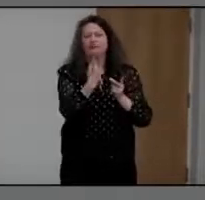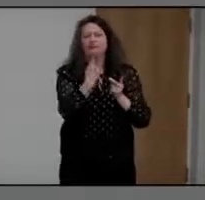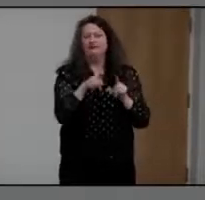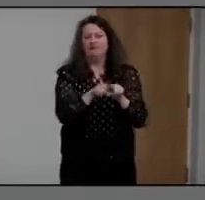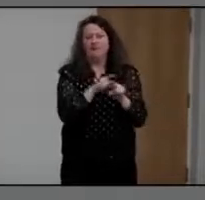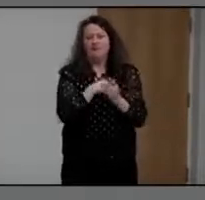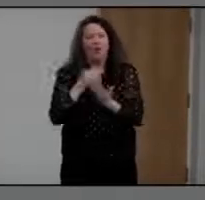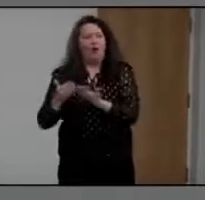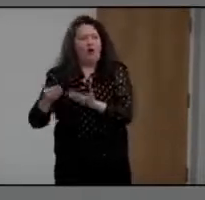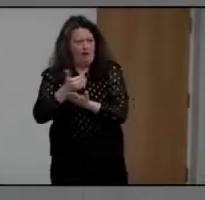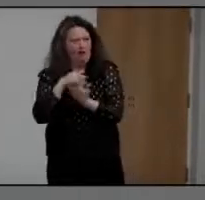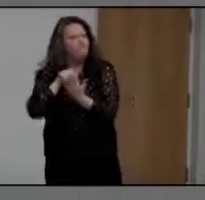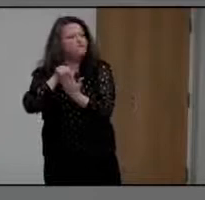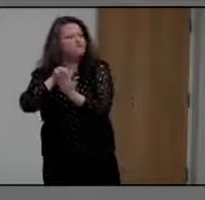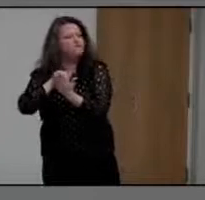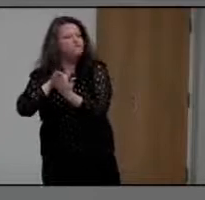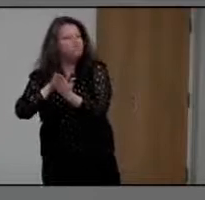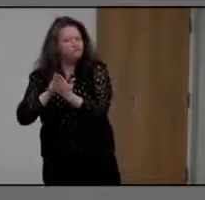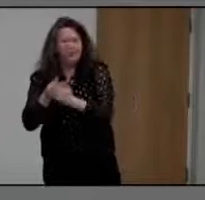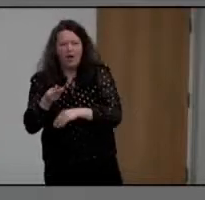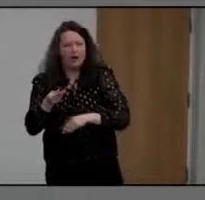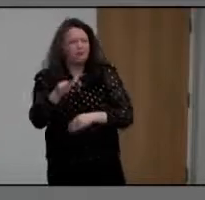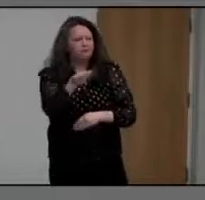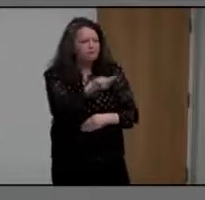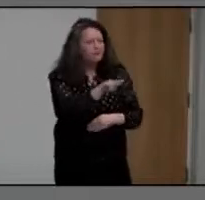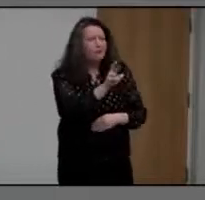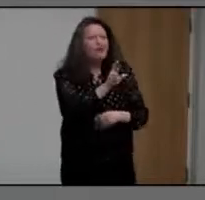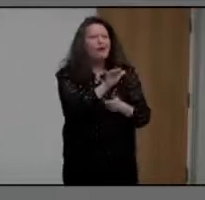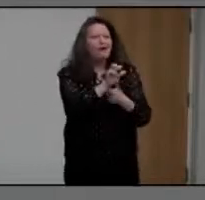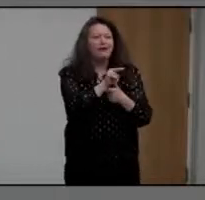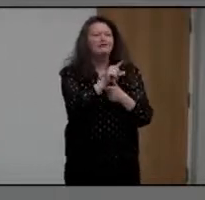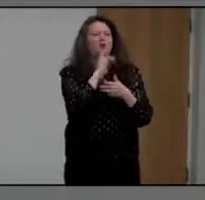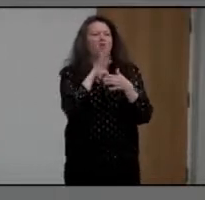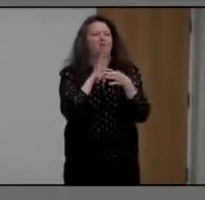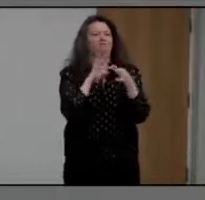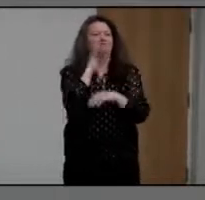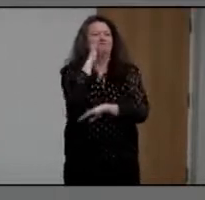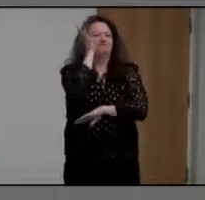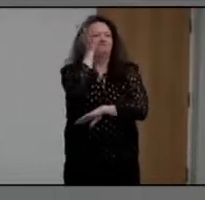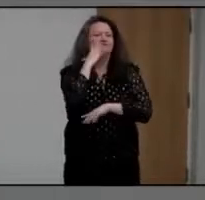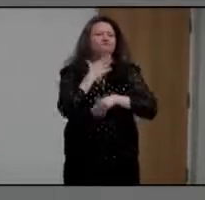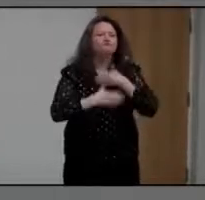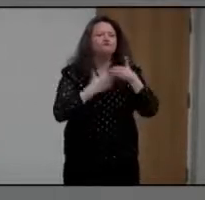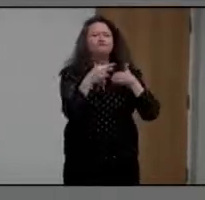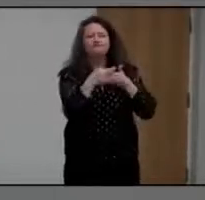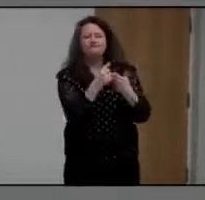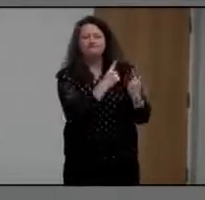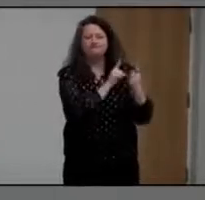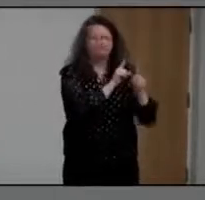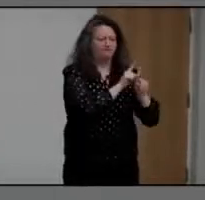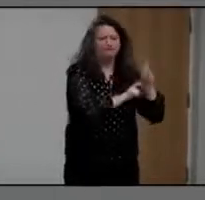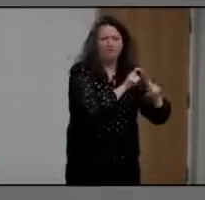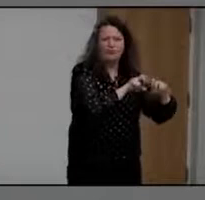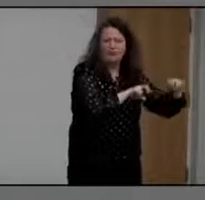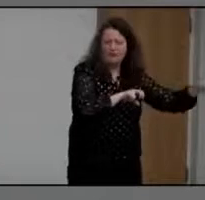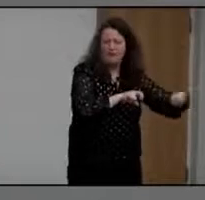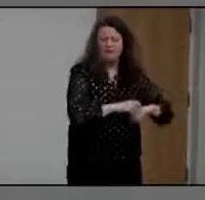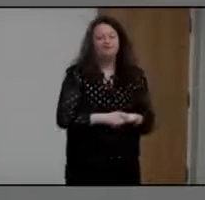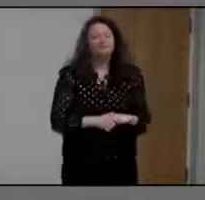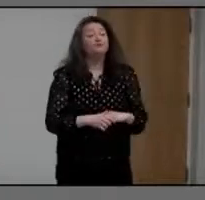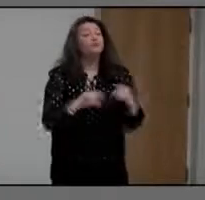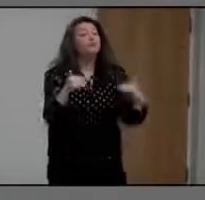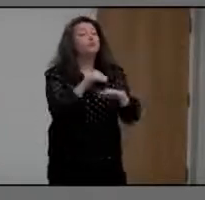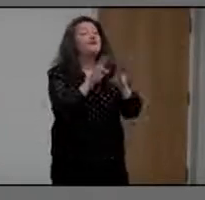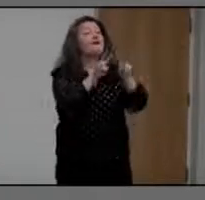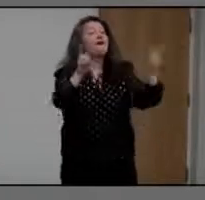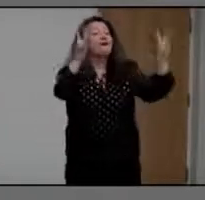moderator, Ryan Jesperson. Our focus this evening is, what does artificial intelligence mean for